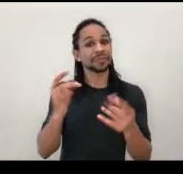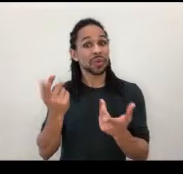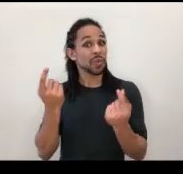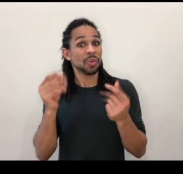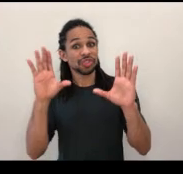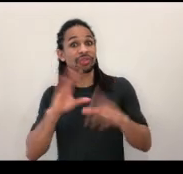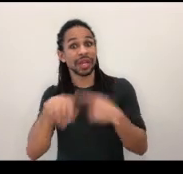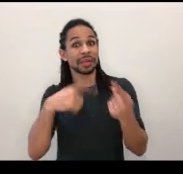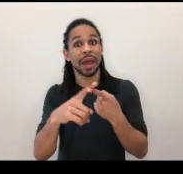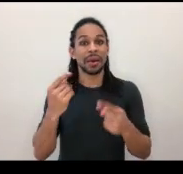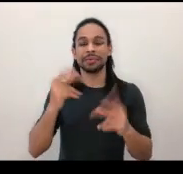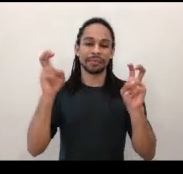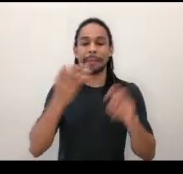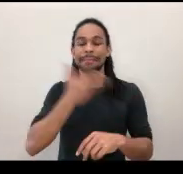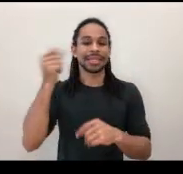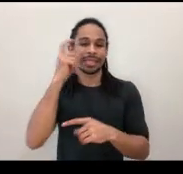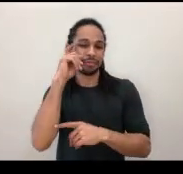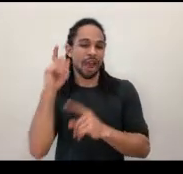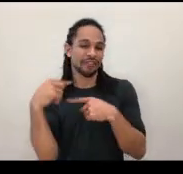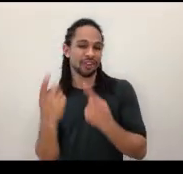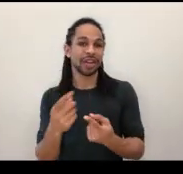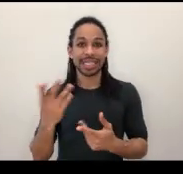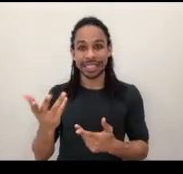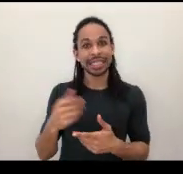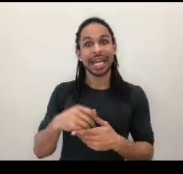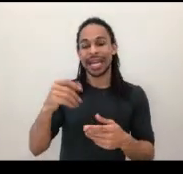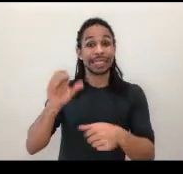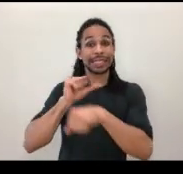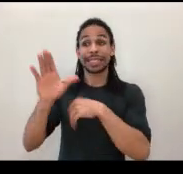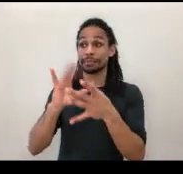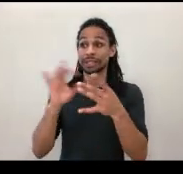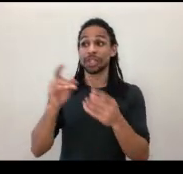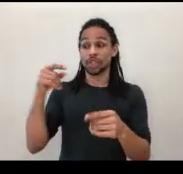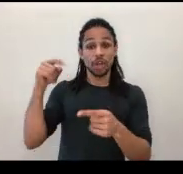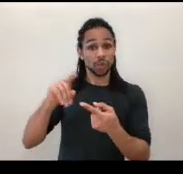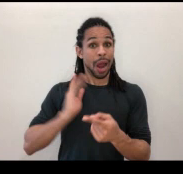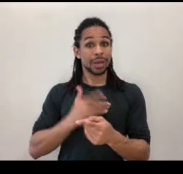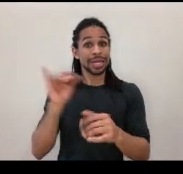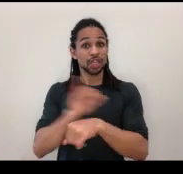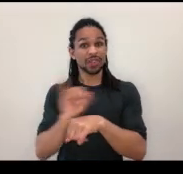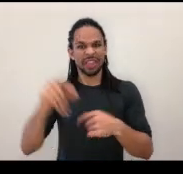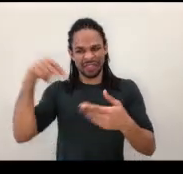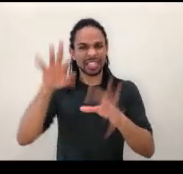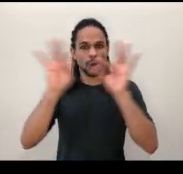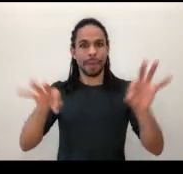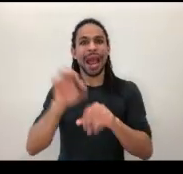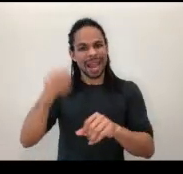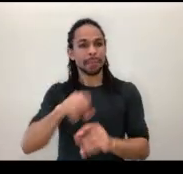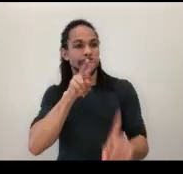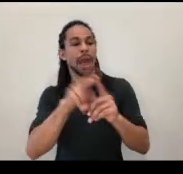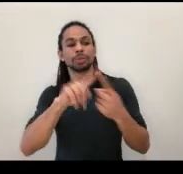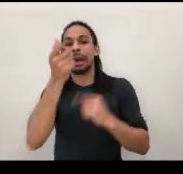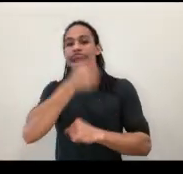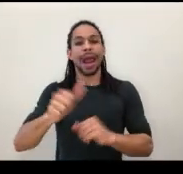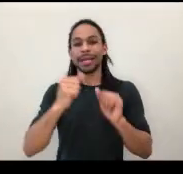well is, like, piggyback that, like, it sends a message to the industry that, like, this format can be applied to any script.